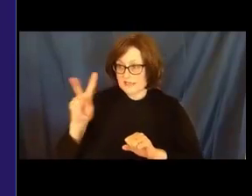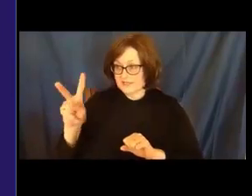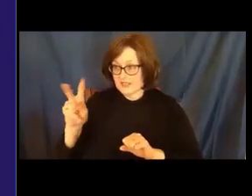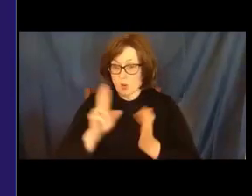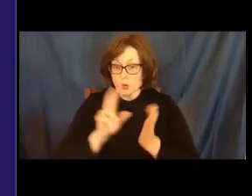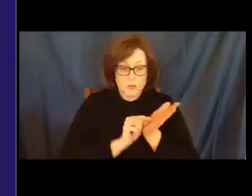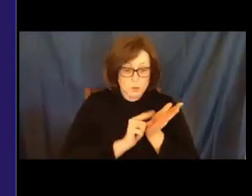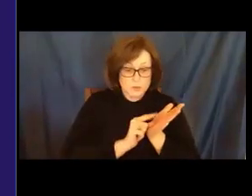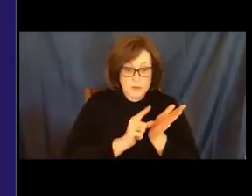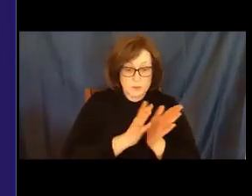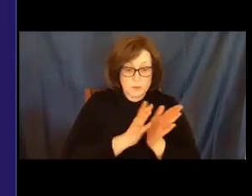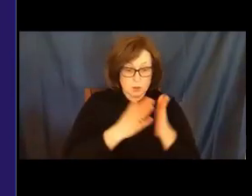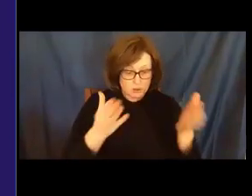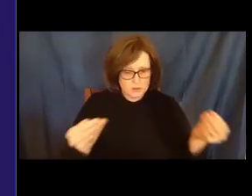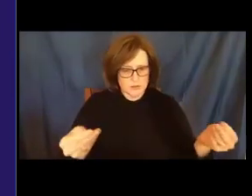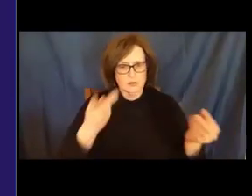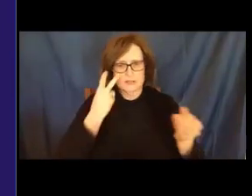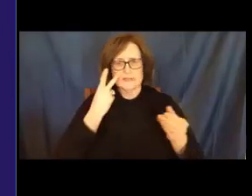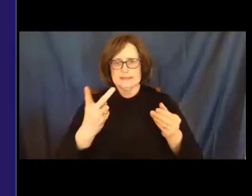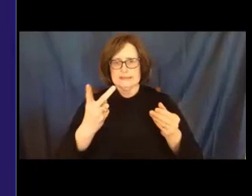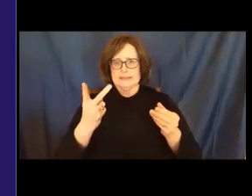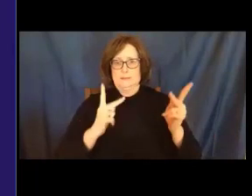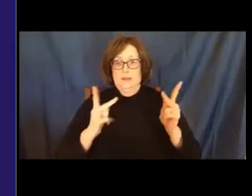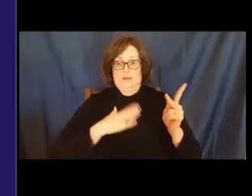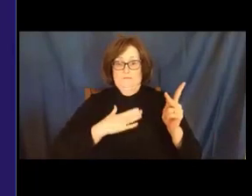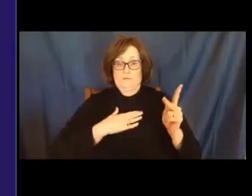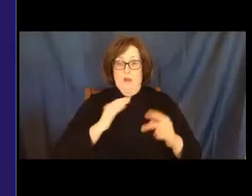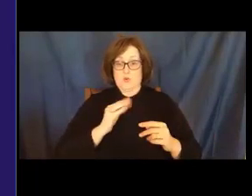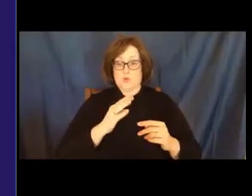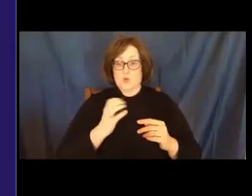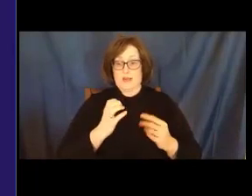see people of my race widely represented in a positive light.